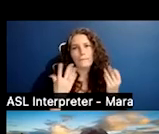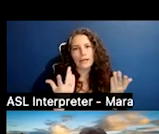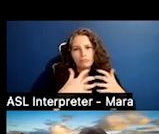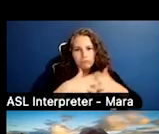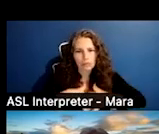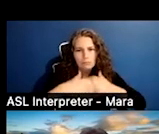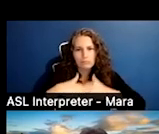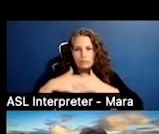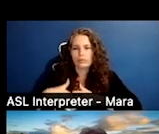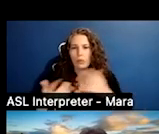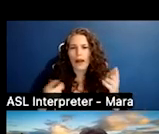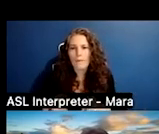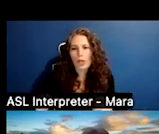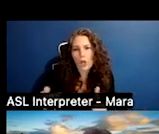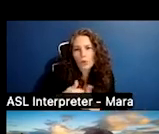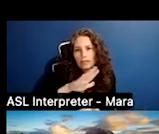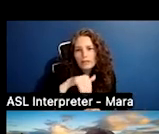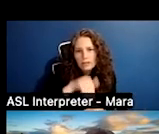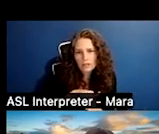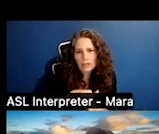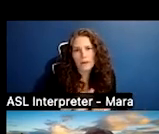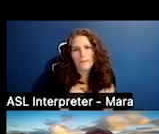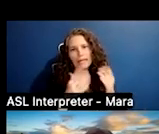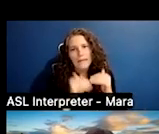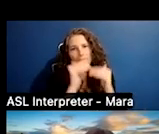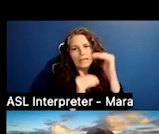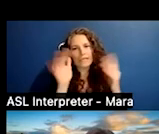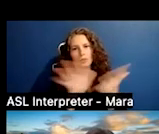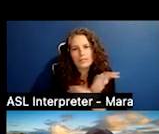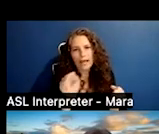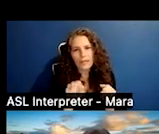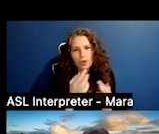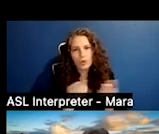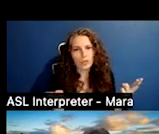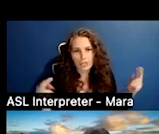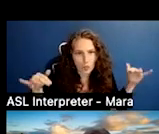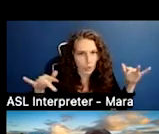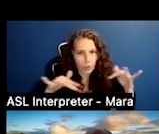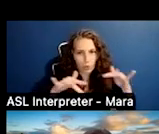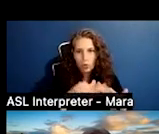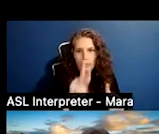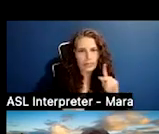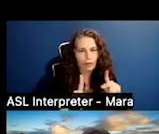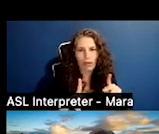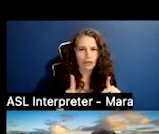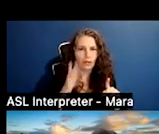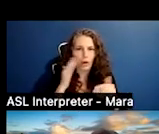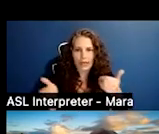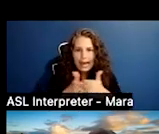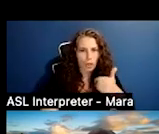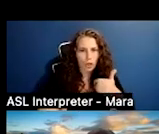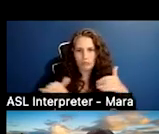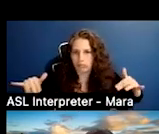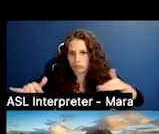Shores. Multiple buildings damaged, resources were immediately overwhelmed, as well as the neighboring resources. And it was